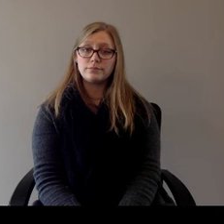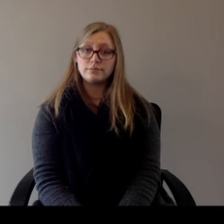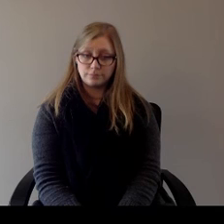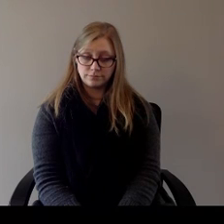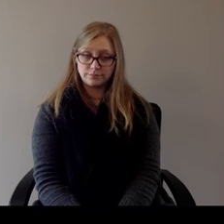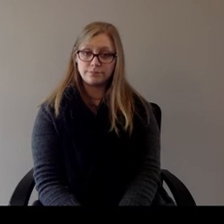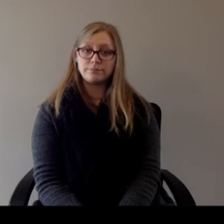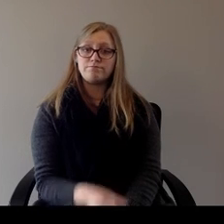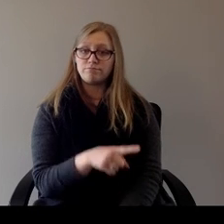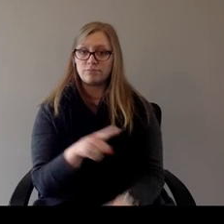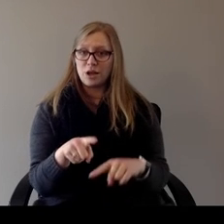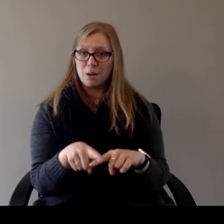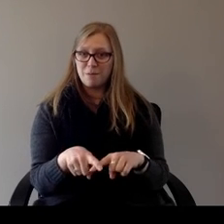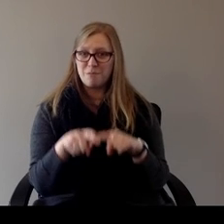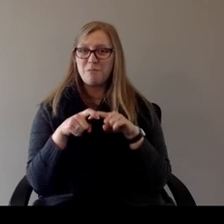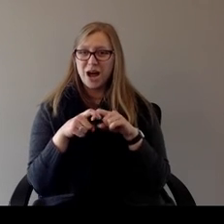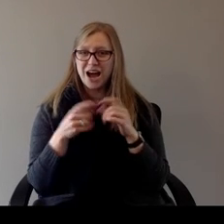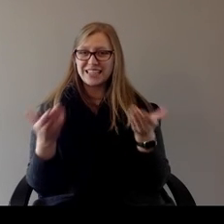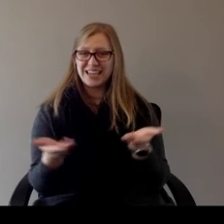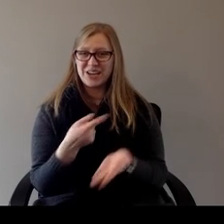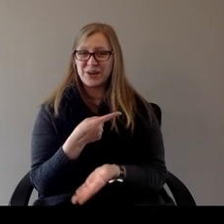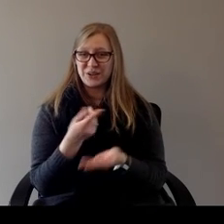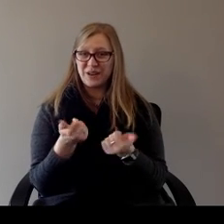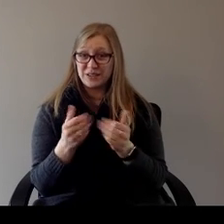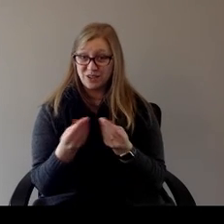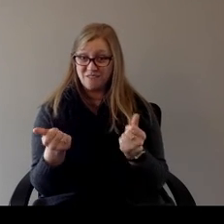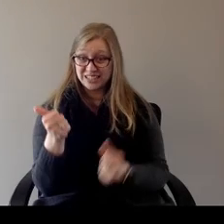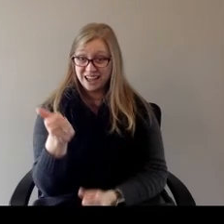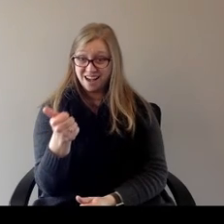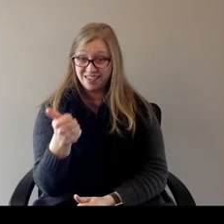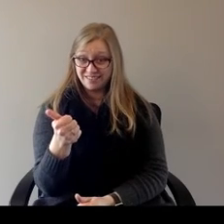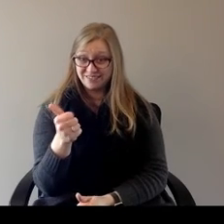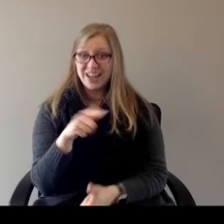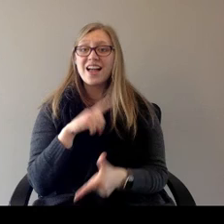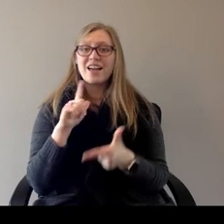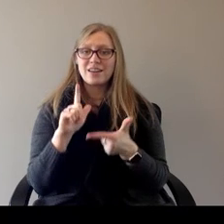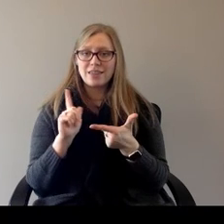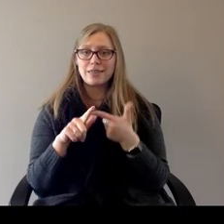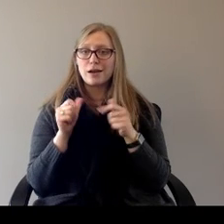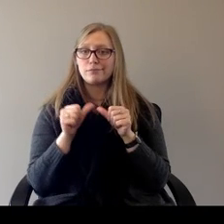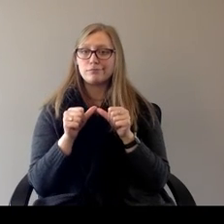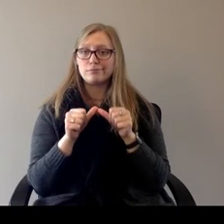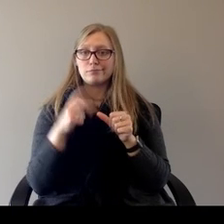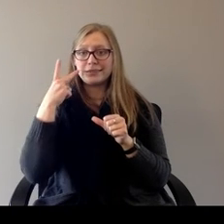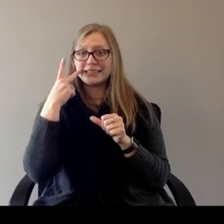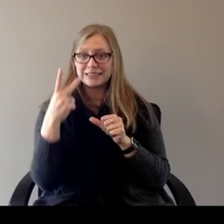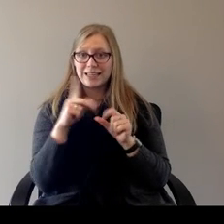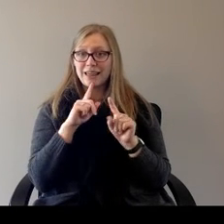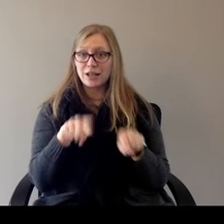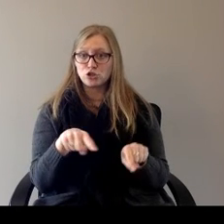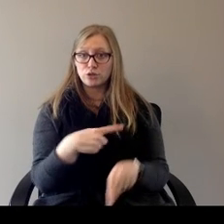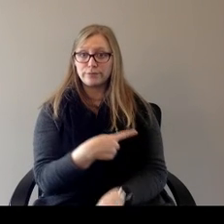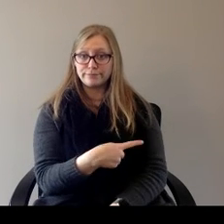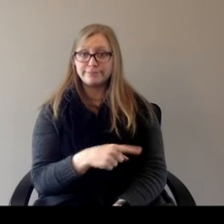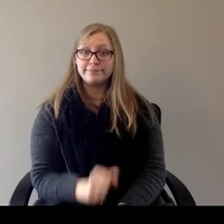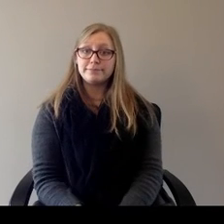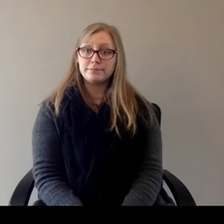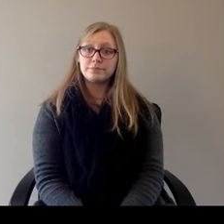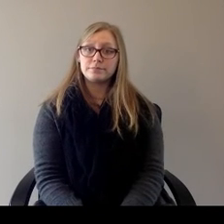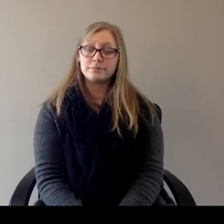So pause the slide here, solve the problem, and then continue to see the answer.